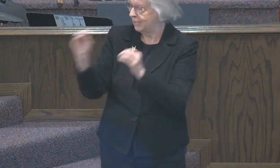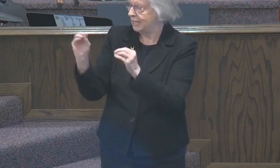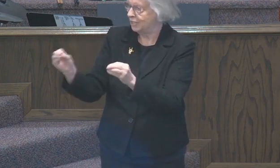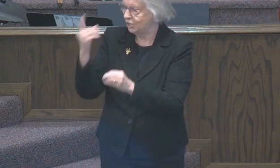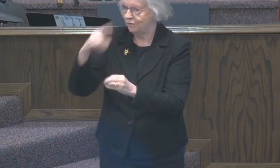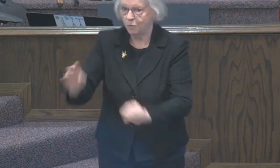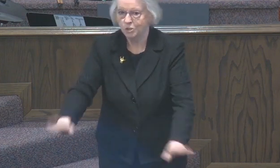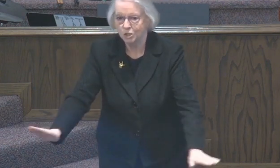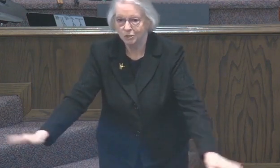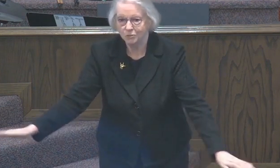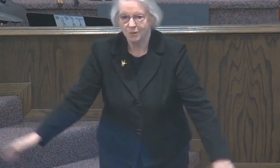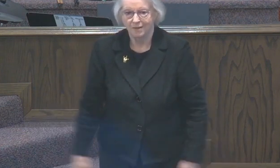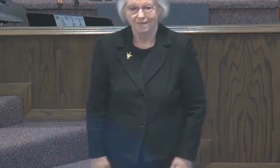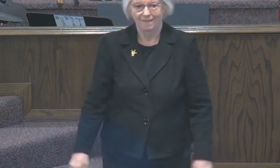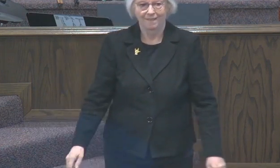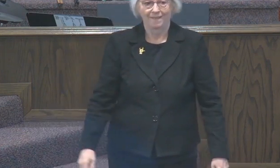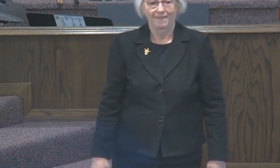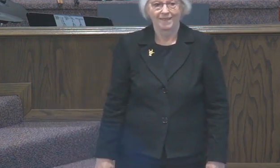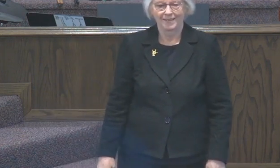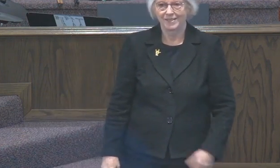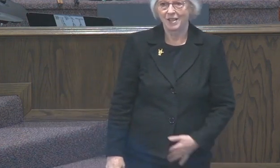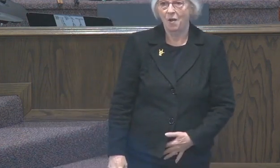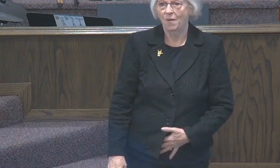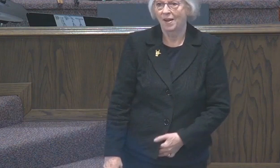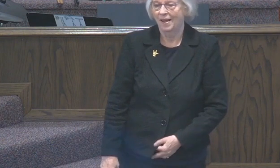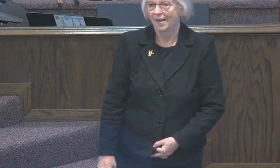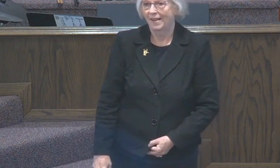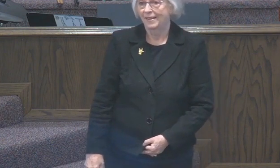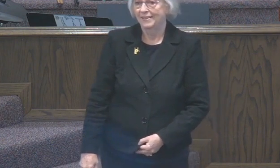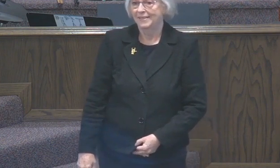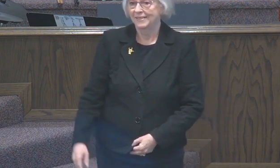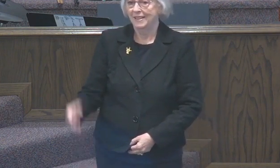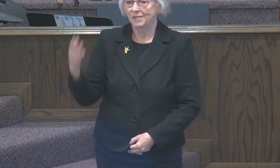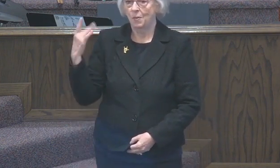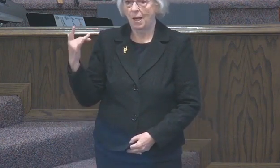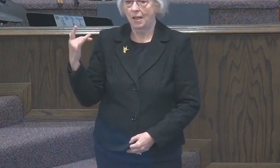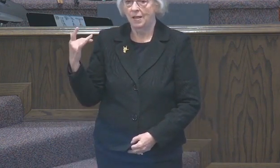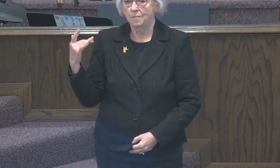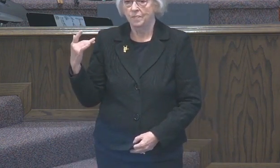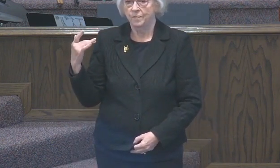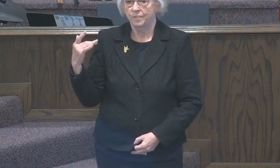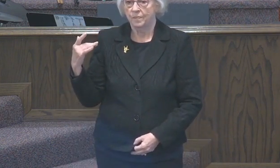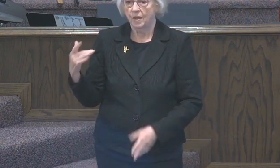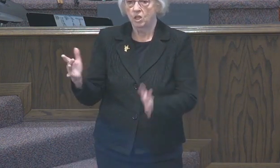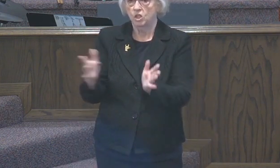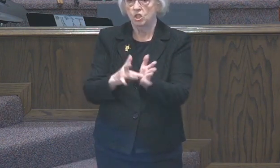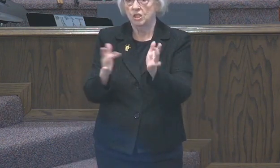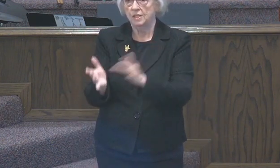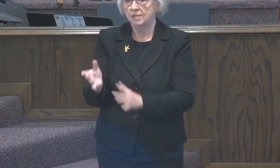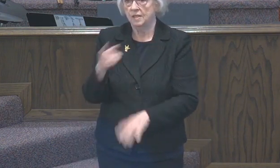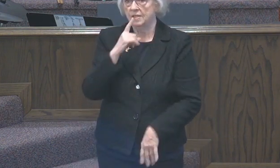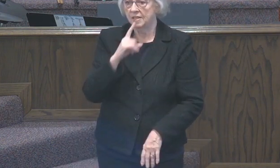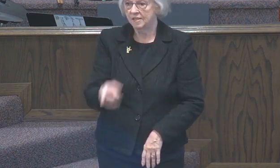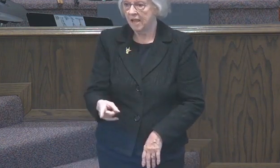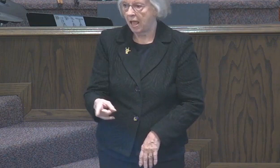verse 12, do unto others what you would have them do unto you, right? So it's almost as if Jesus is saying,